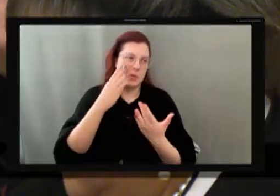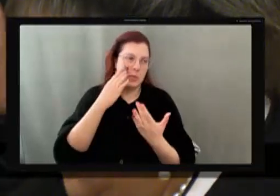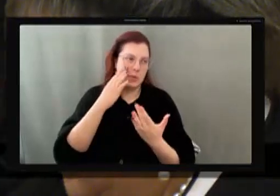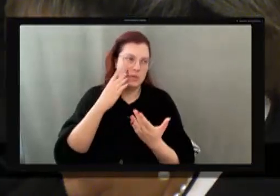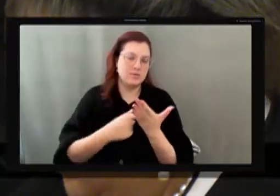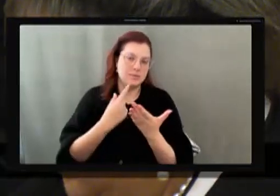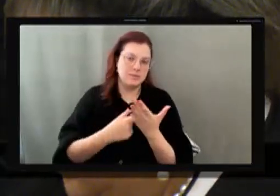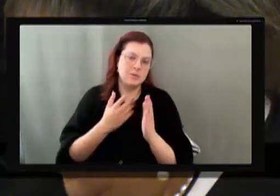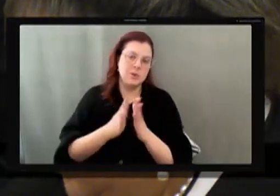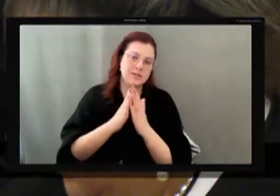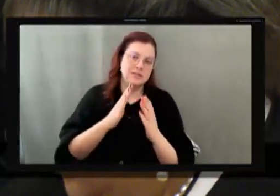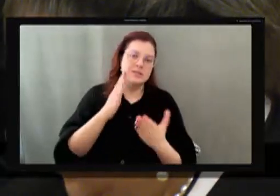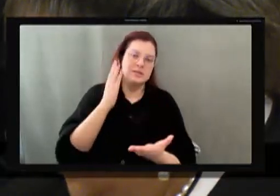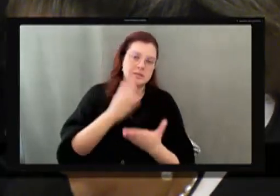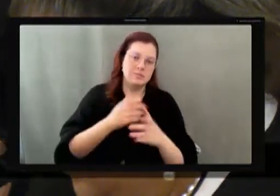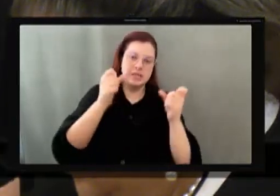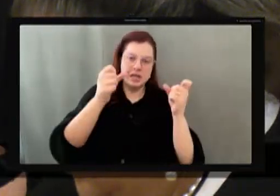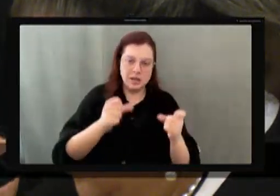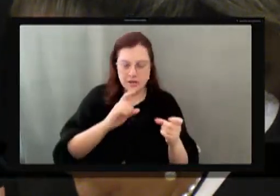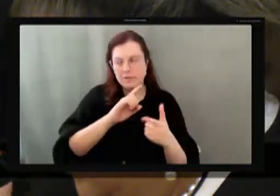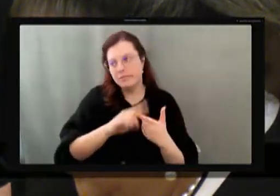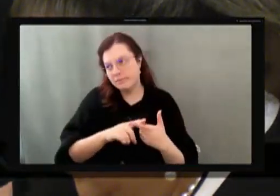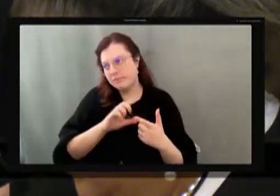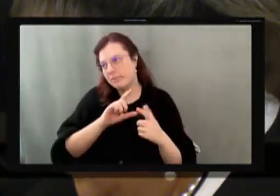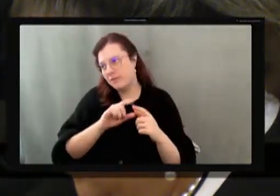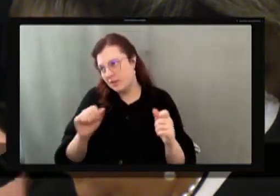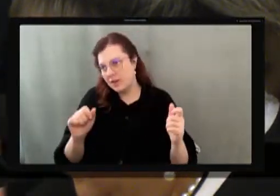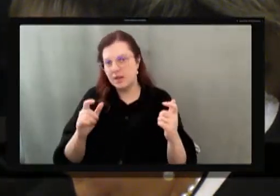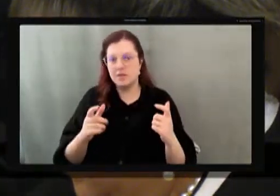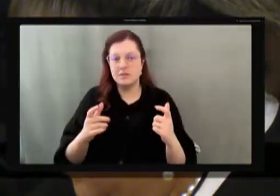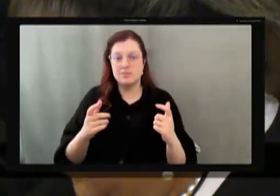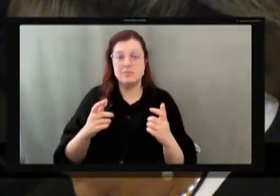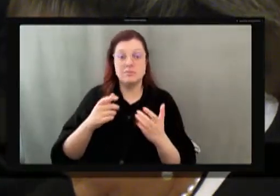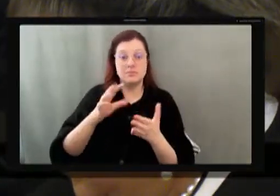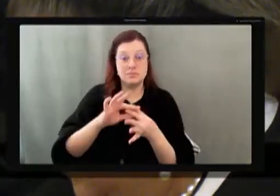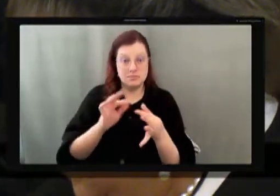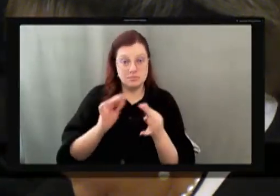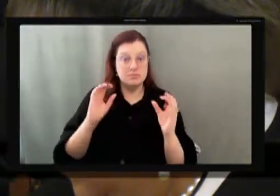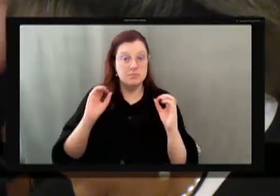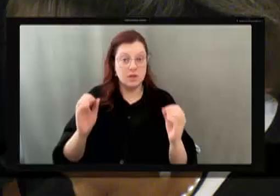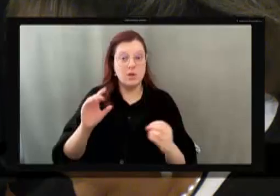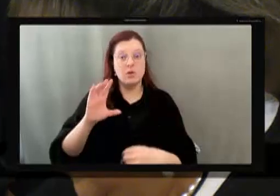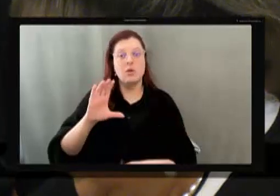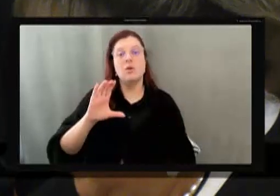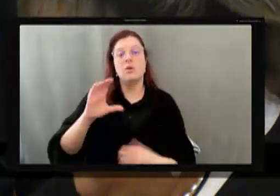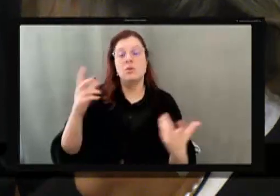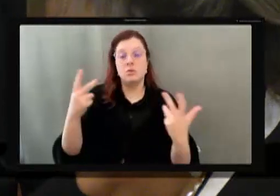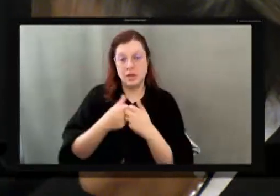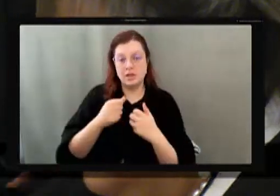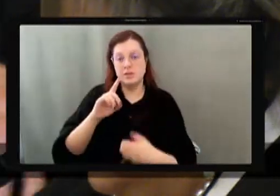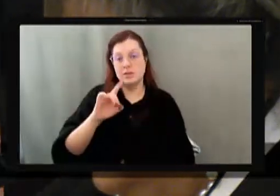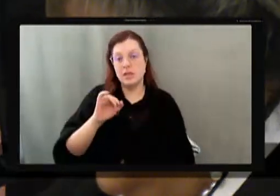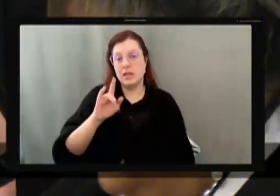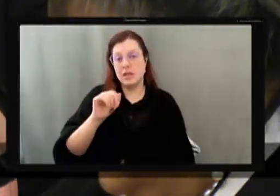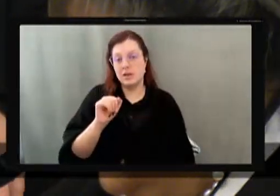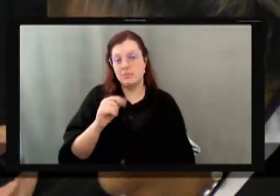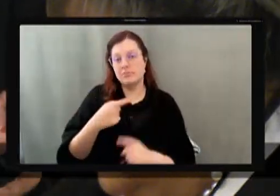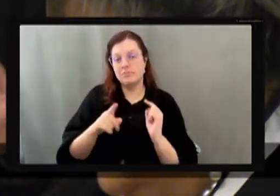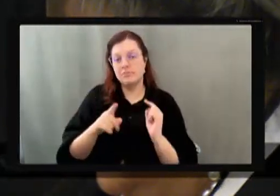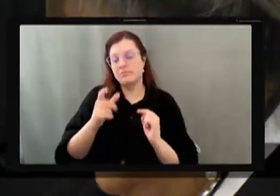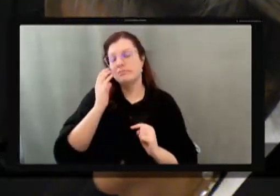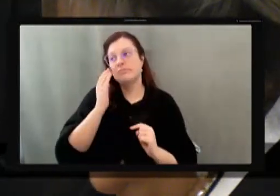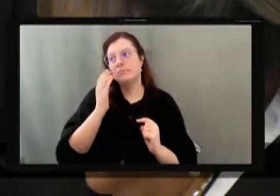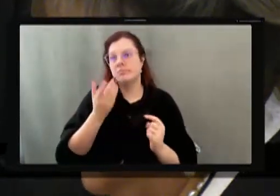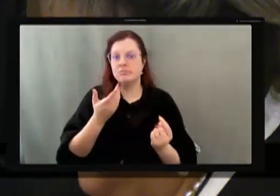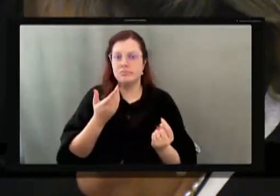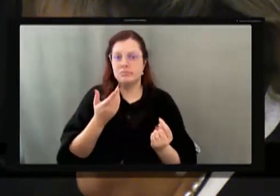sign or this or that, and you'll get back that says, oh, there's no crash data, but then knowing that we don't